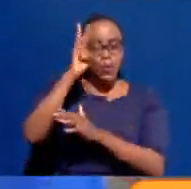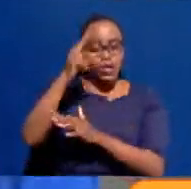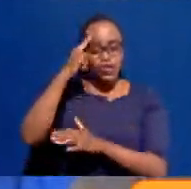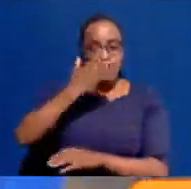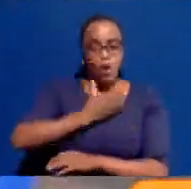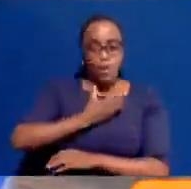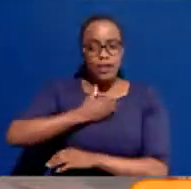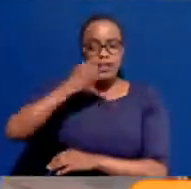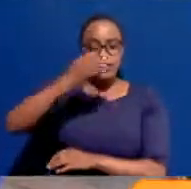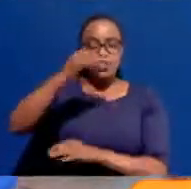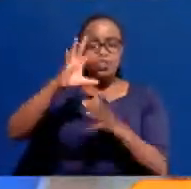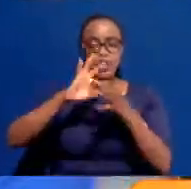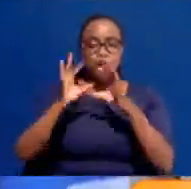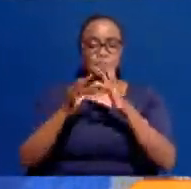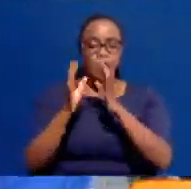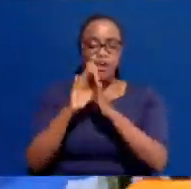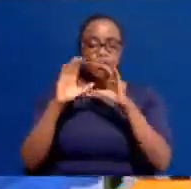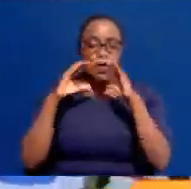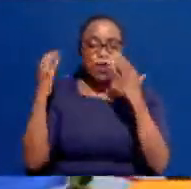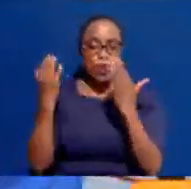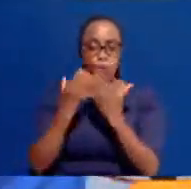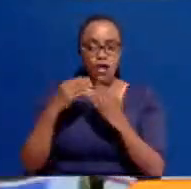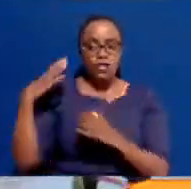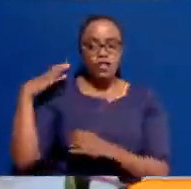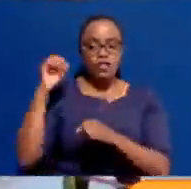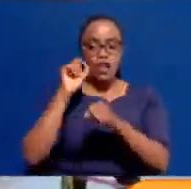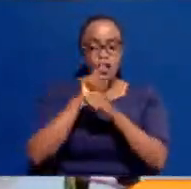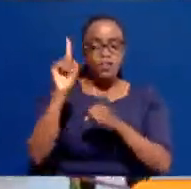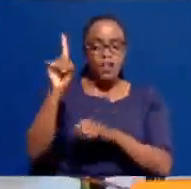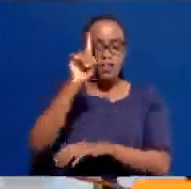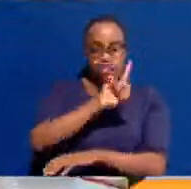in future Olympics and World Championships as well. The 11-day